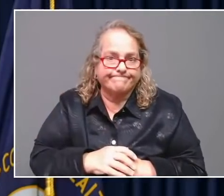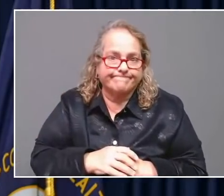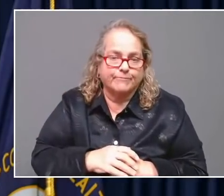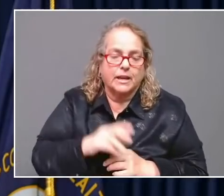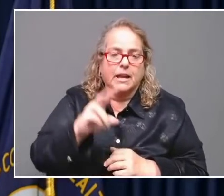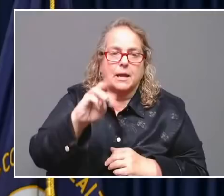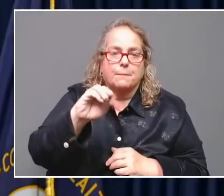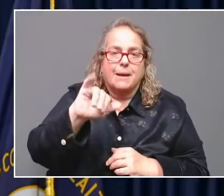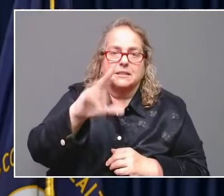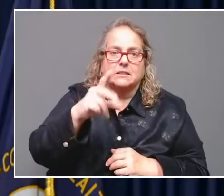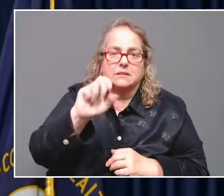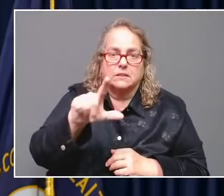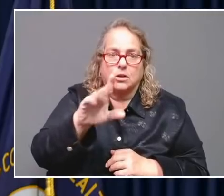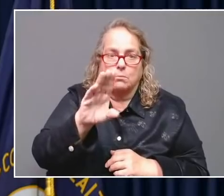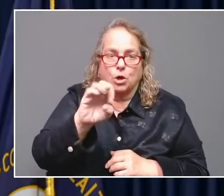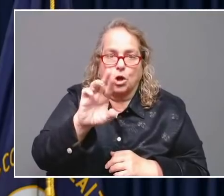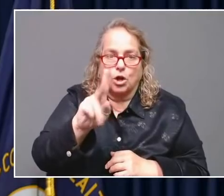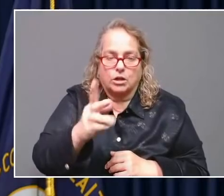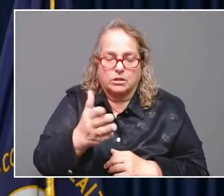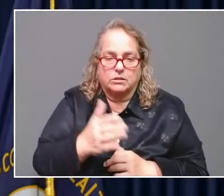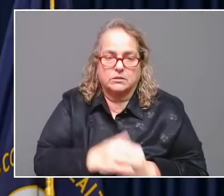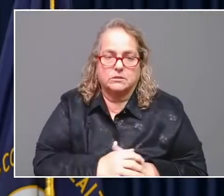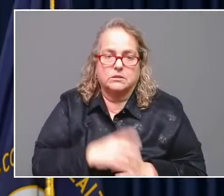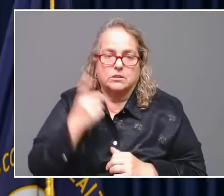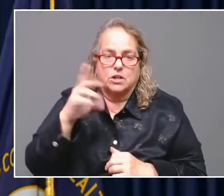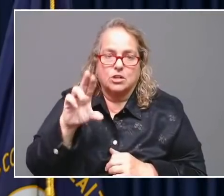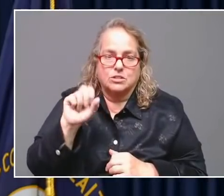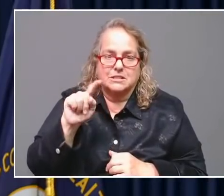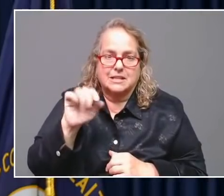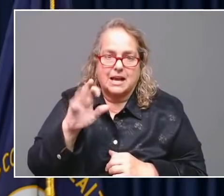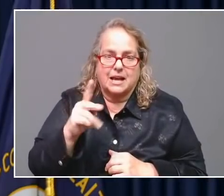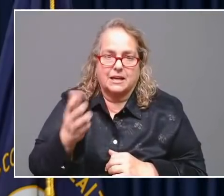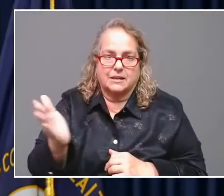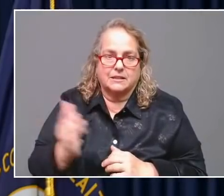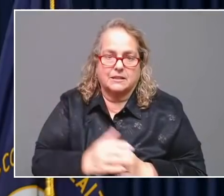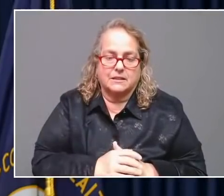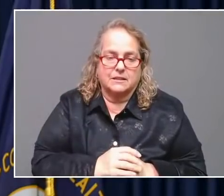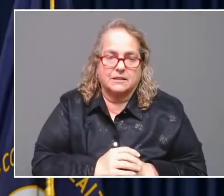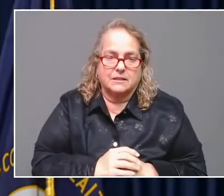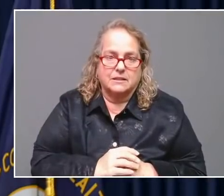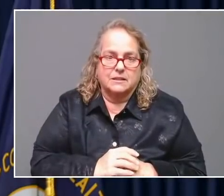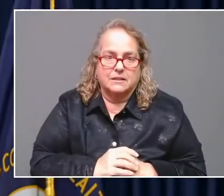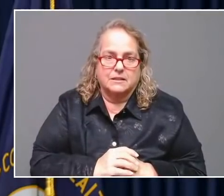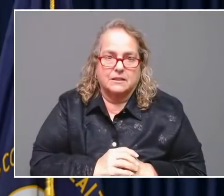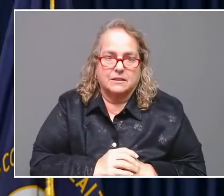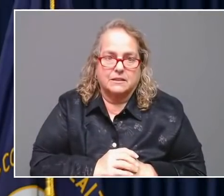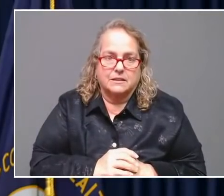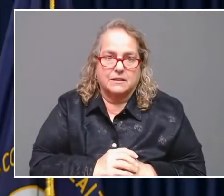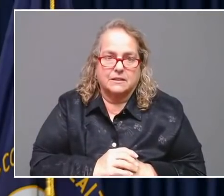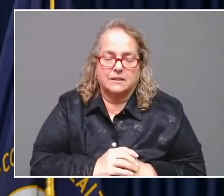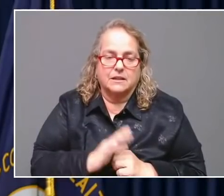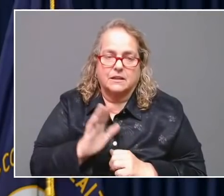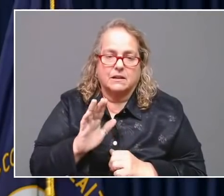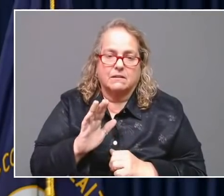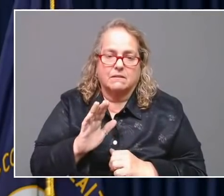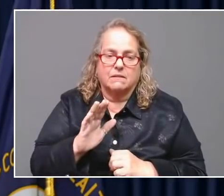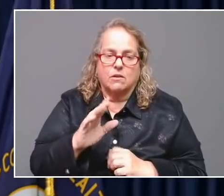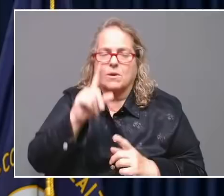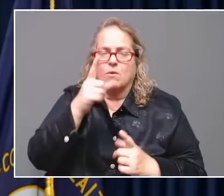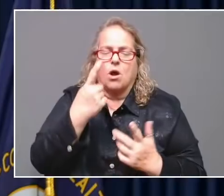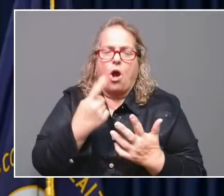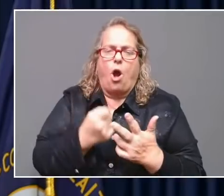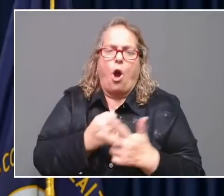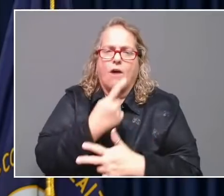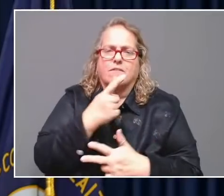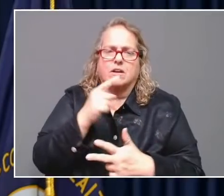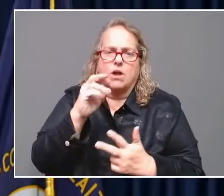One for the doctor as well. Sure. And then one for you as well. Okay. It's sort of off topic, but it's hard to believe in